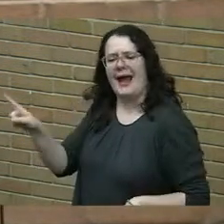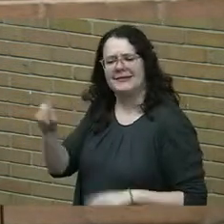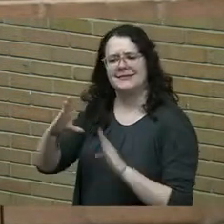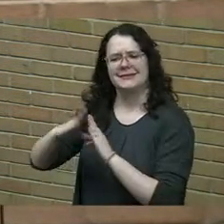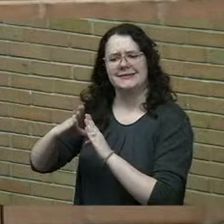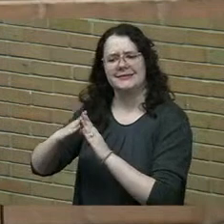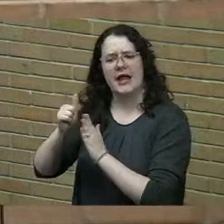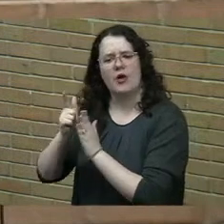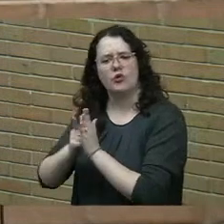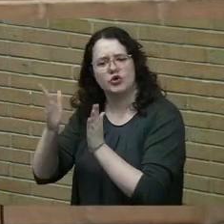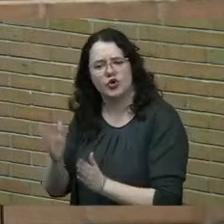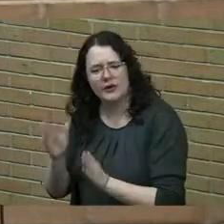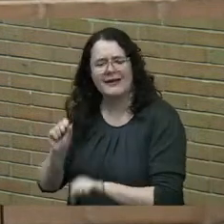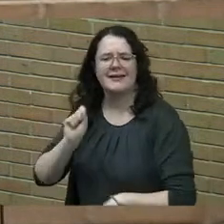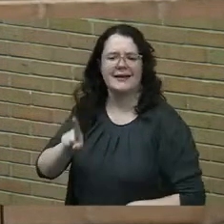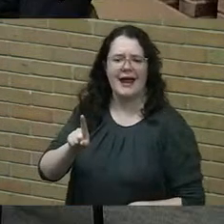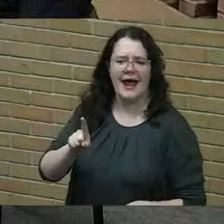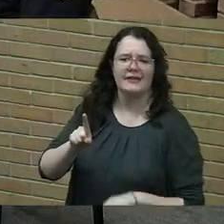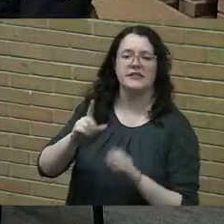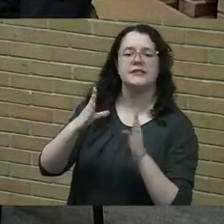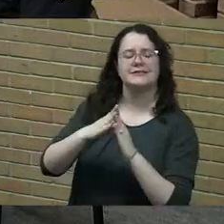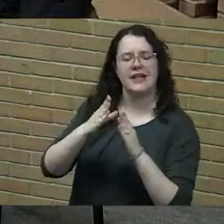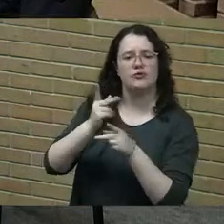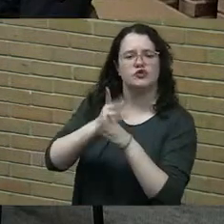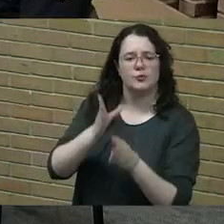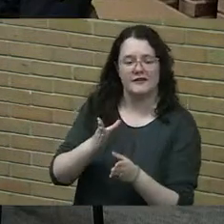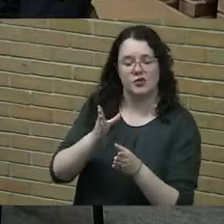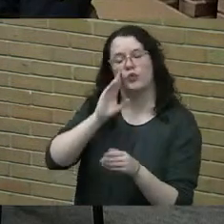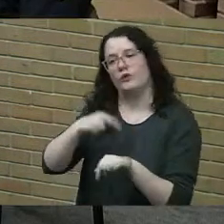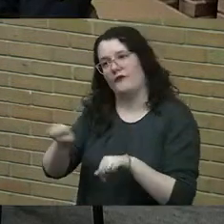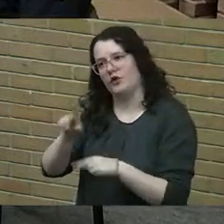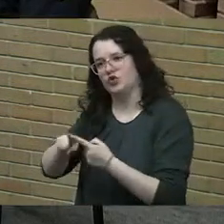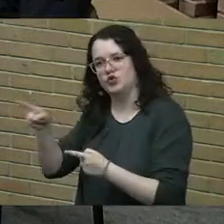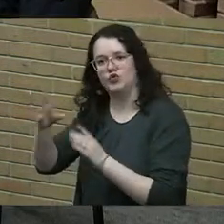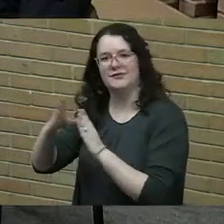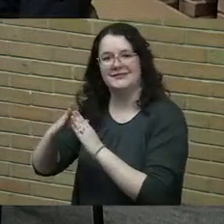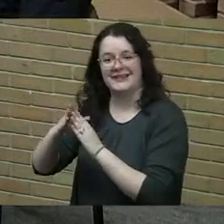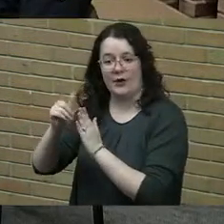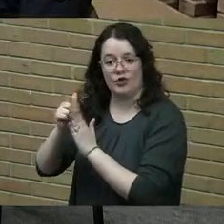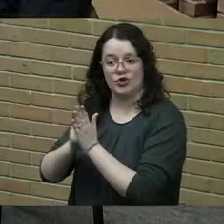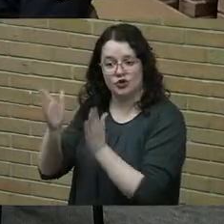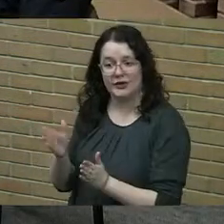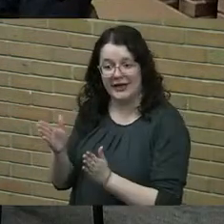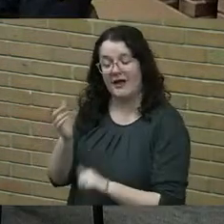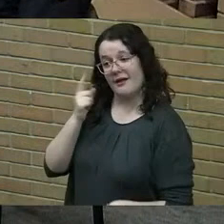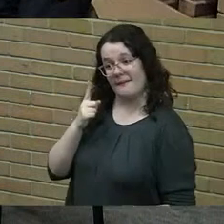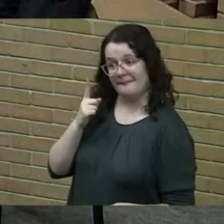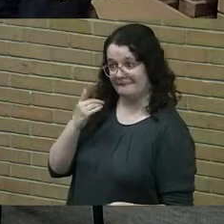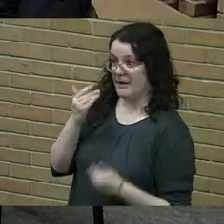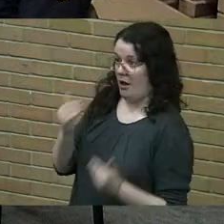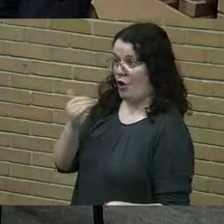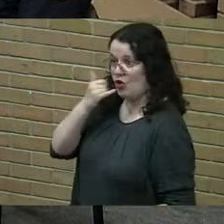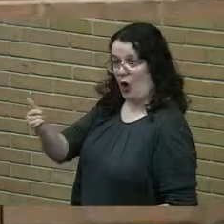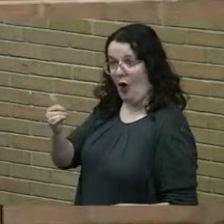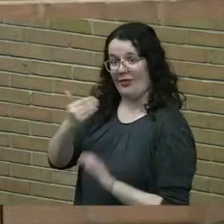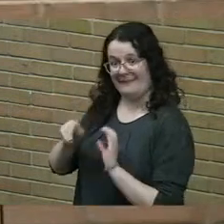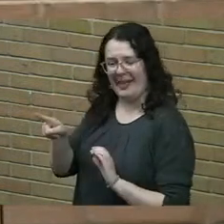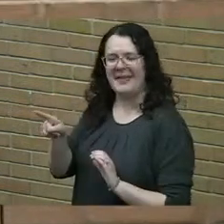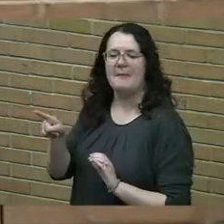supervisor, who will refer you to the town attorney, who will never return any of your calls or emails.